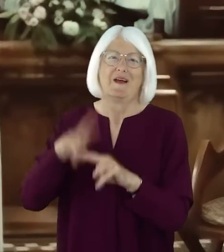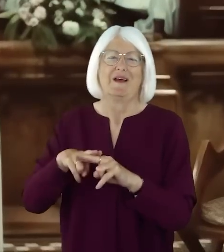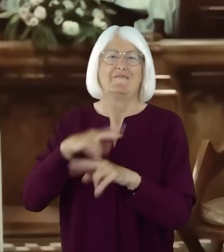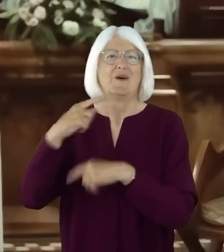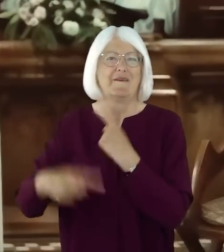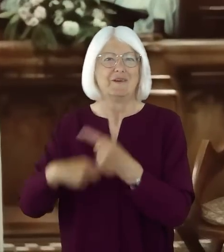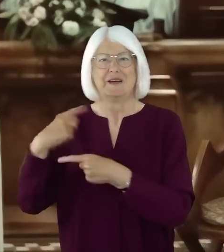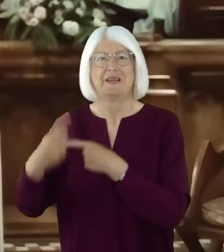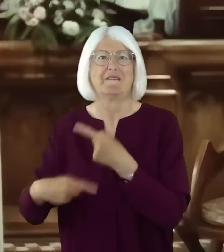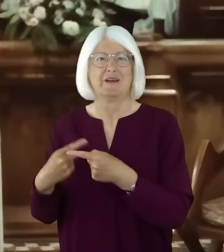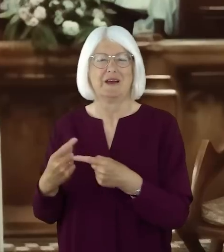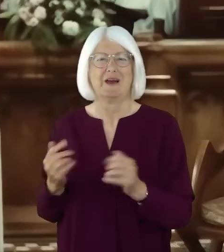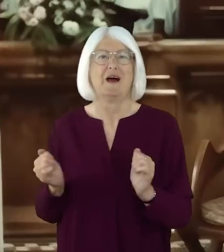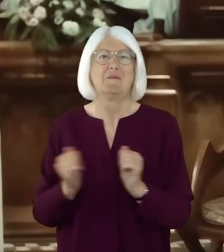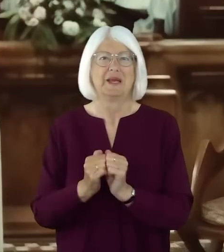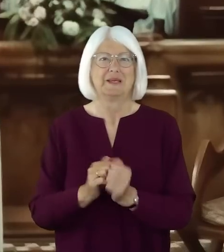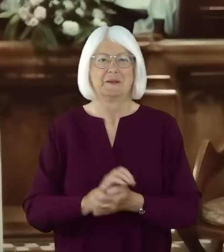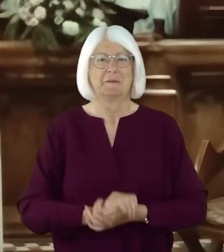ever.